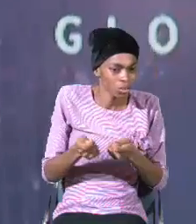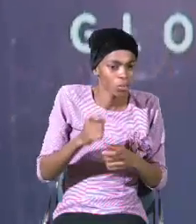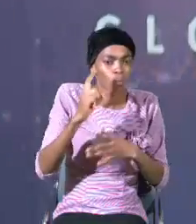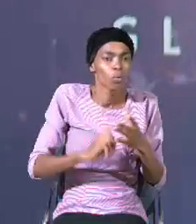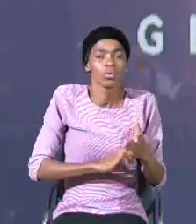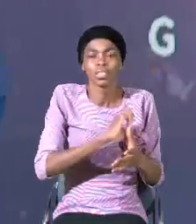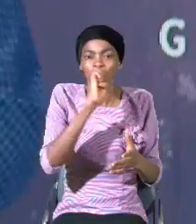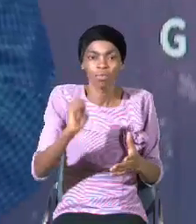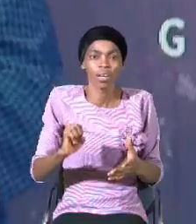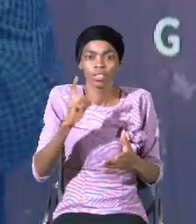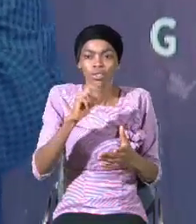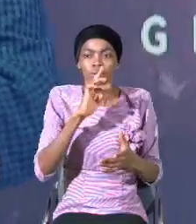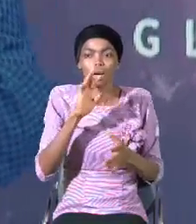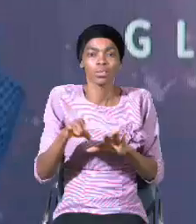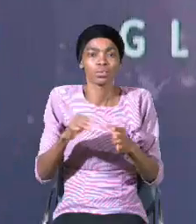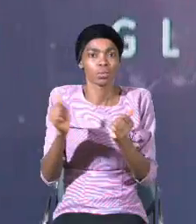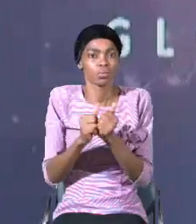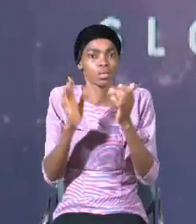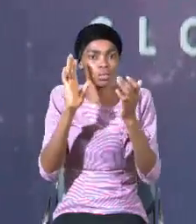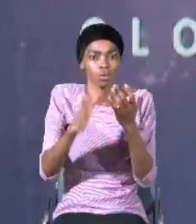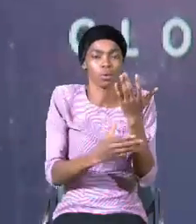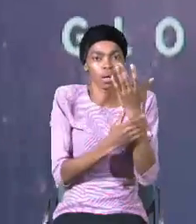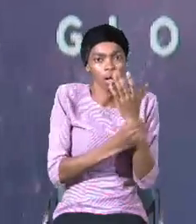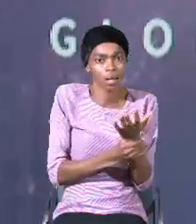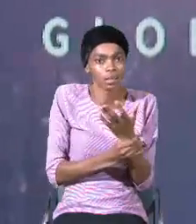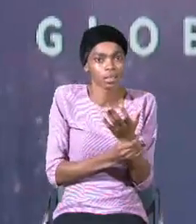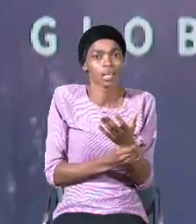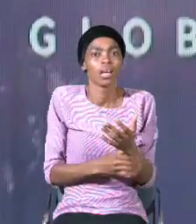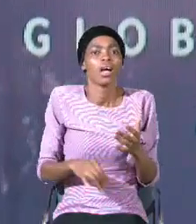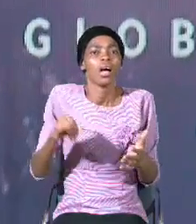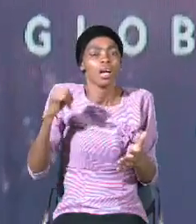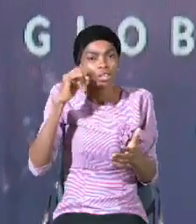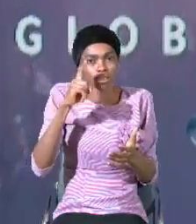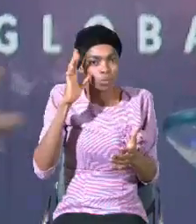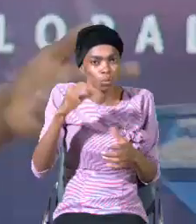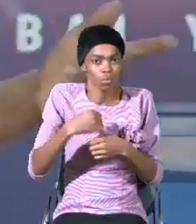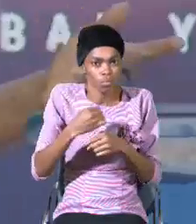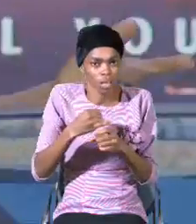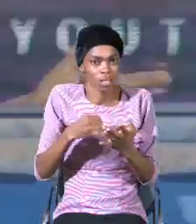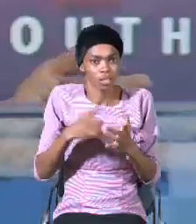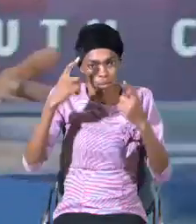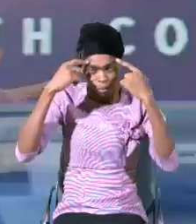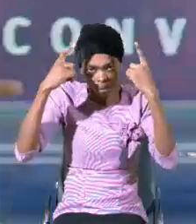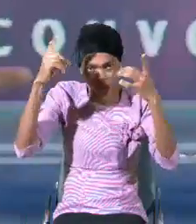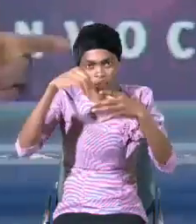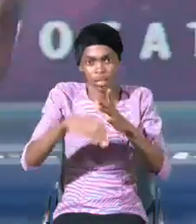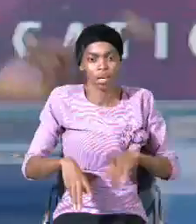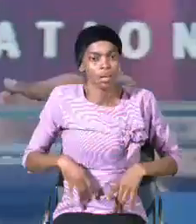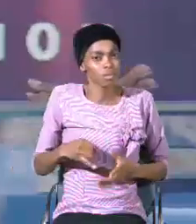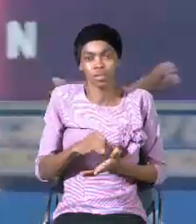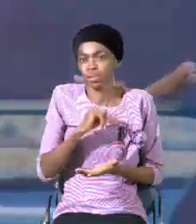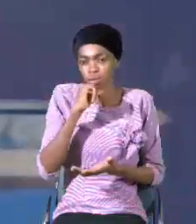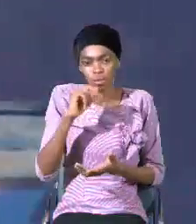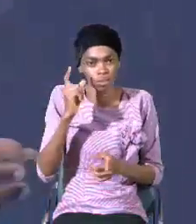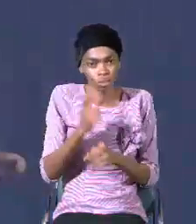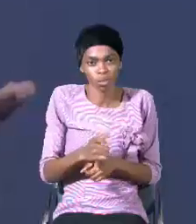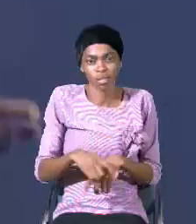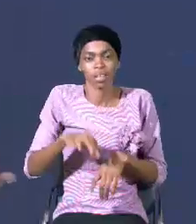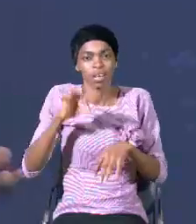my hand, you understand? If we're going to make it alive, it is not just the farmer. It's not just